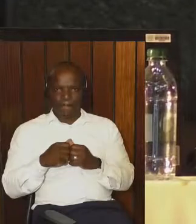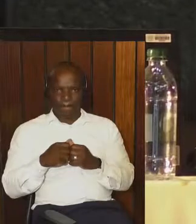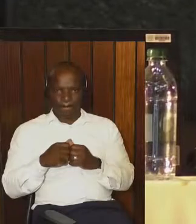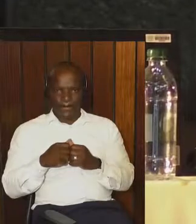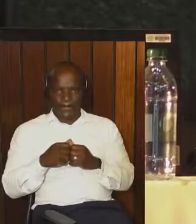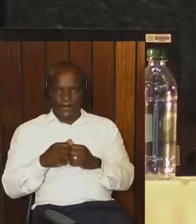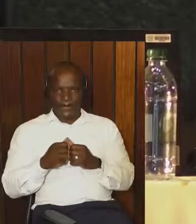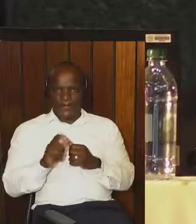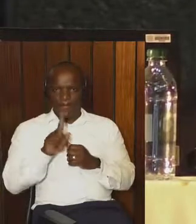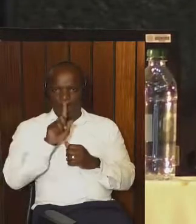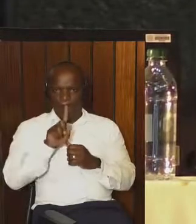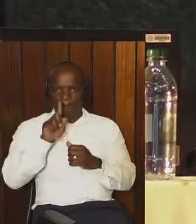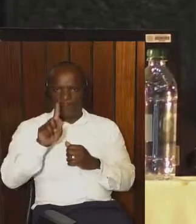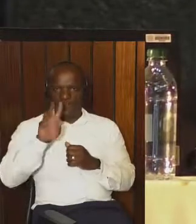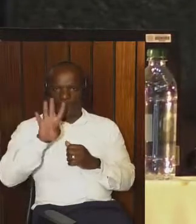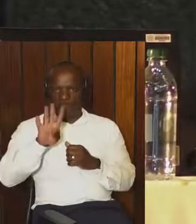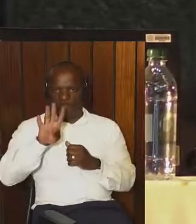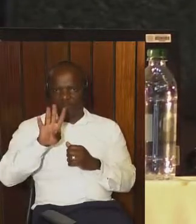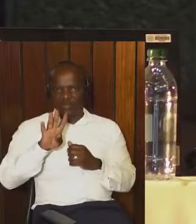Yago 114.